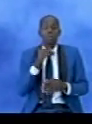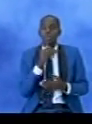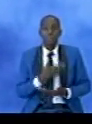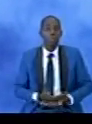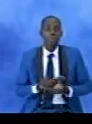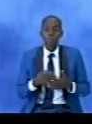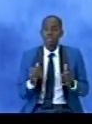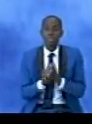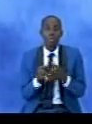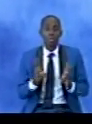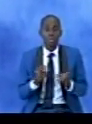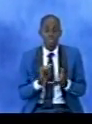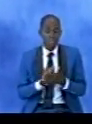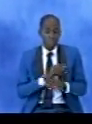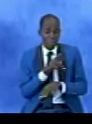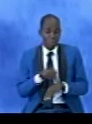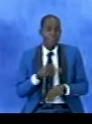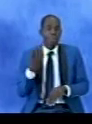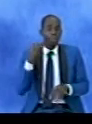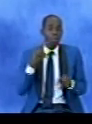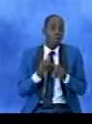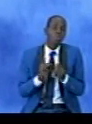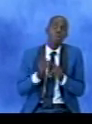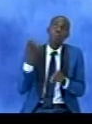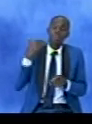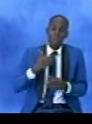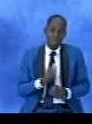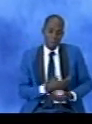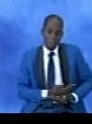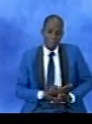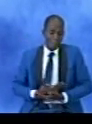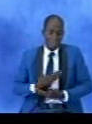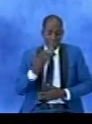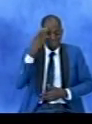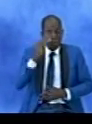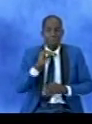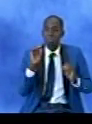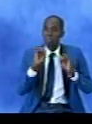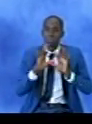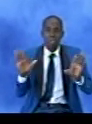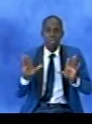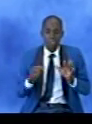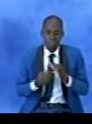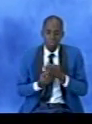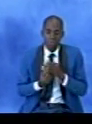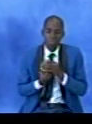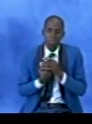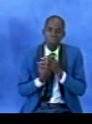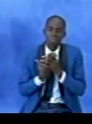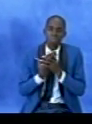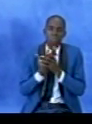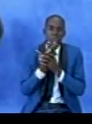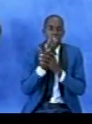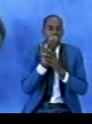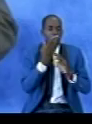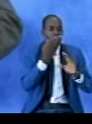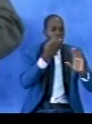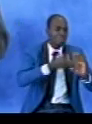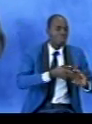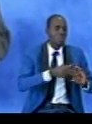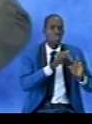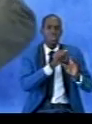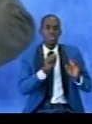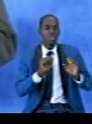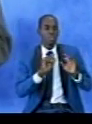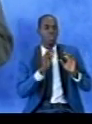baby. He knew nothing. And then he was growing up, he came across a gang, and then